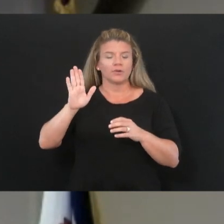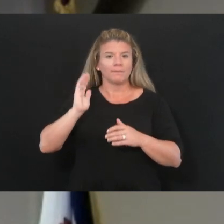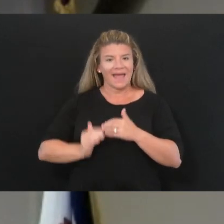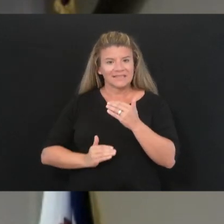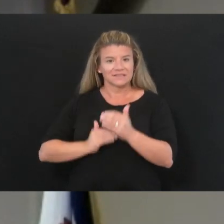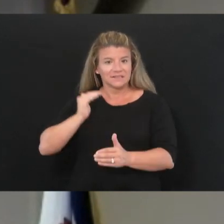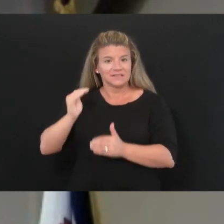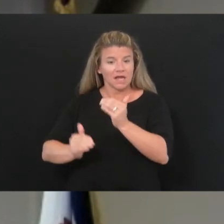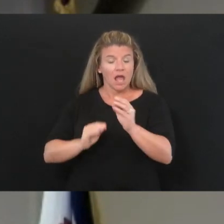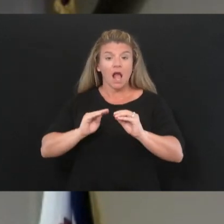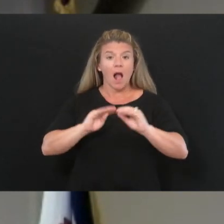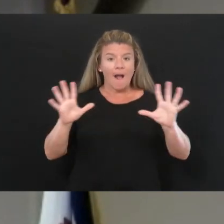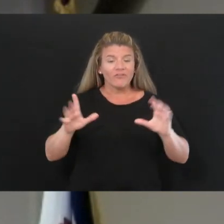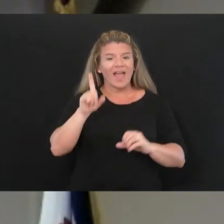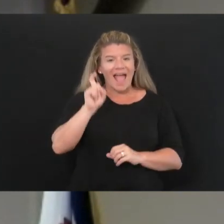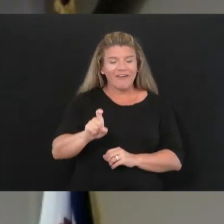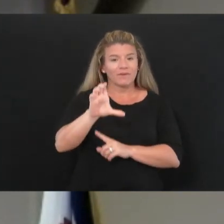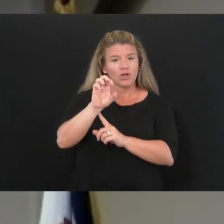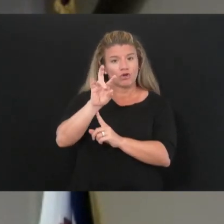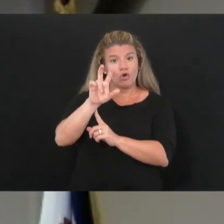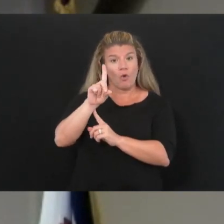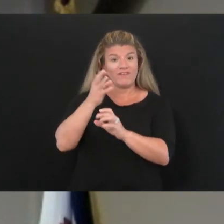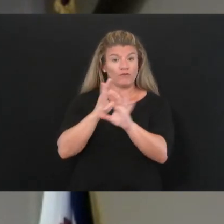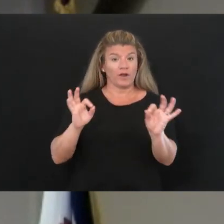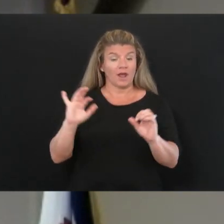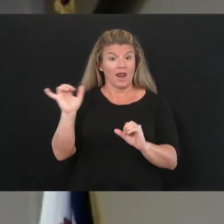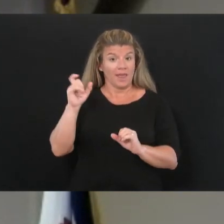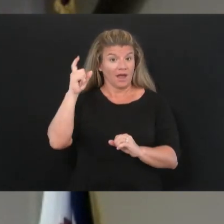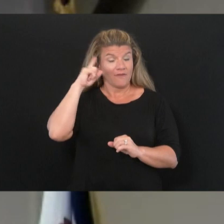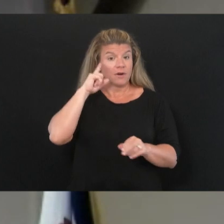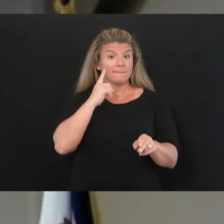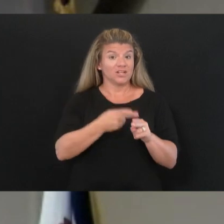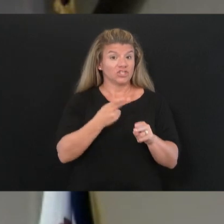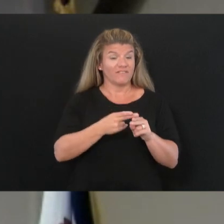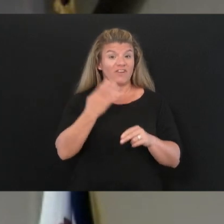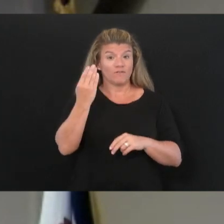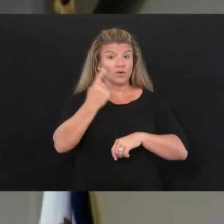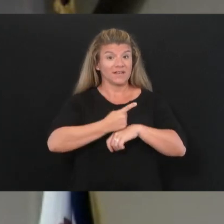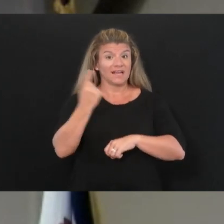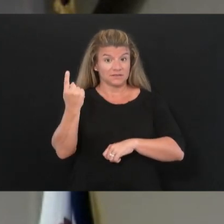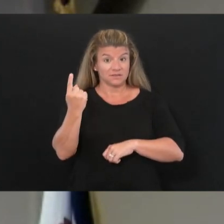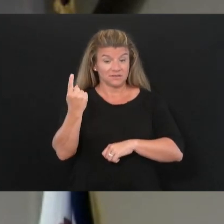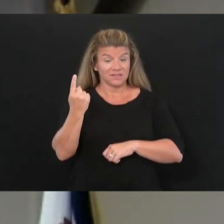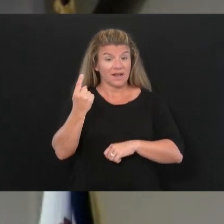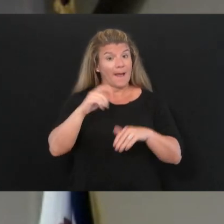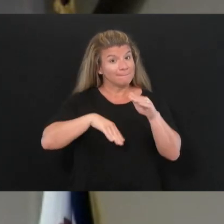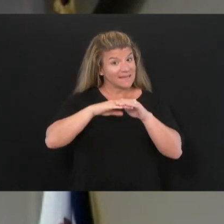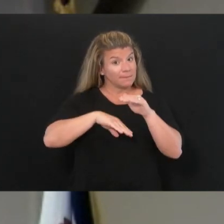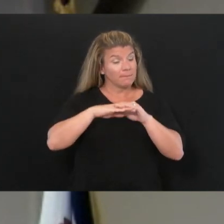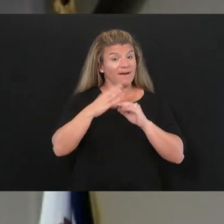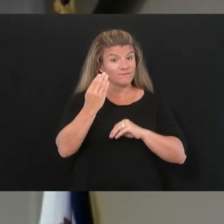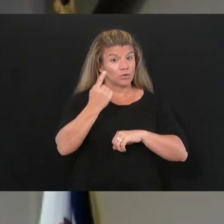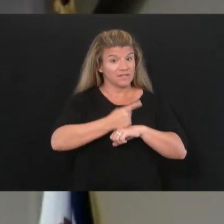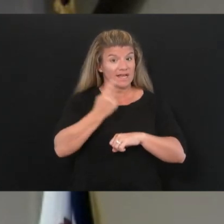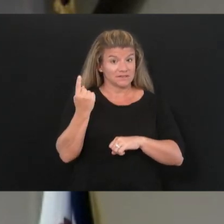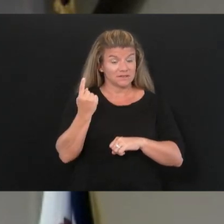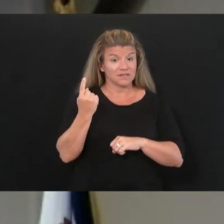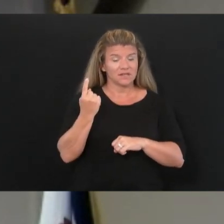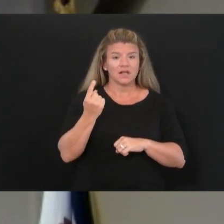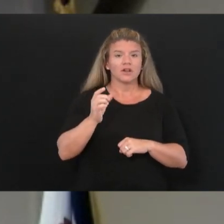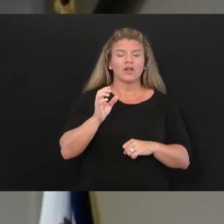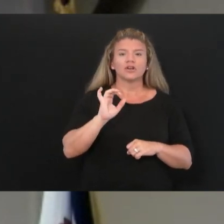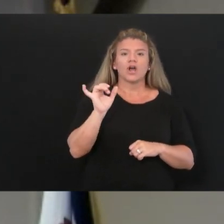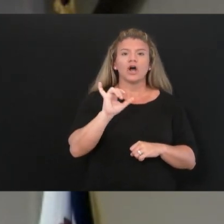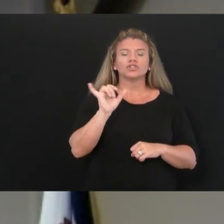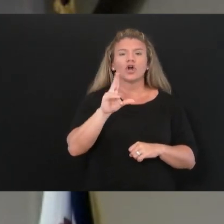Obviously, they need to be COVID-free, as the governor said, for 14 days. Minimum of 14 days. There's also